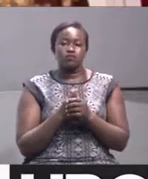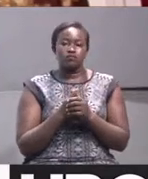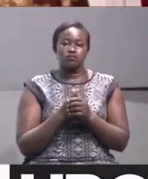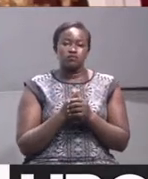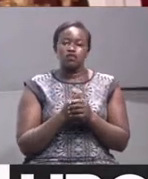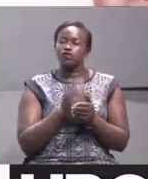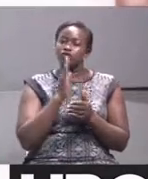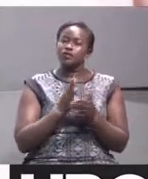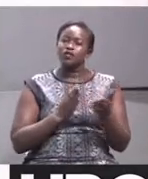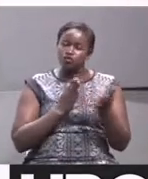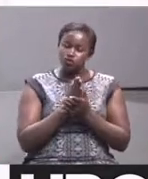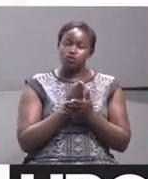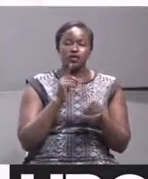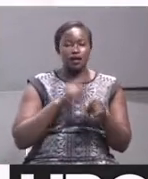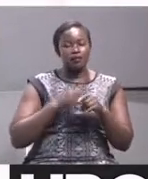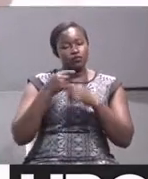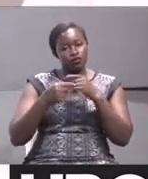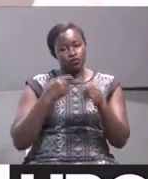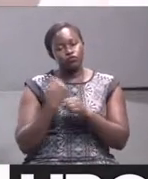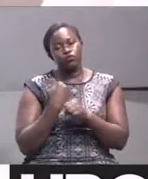their line of duty.